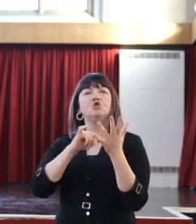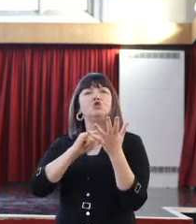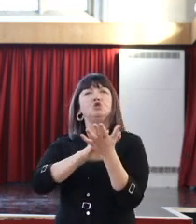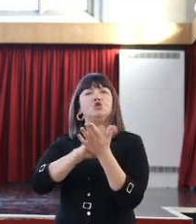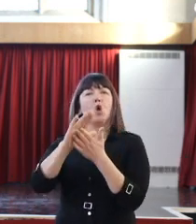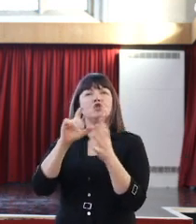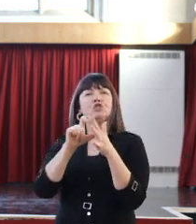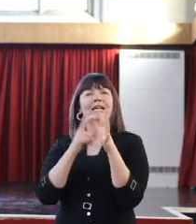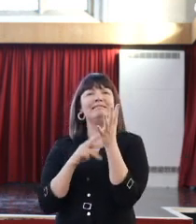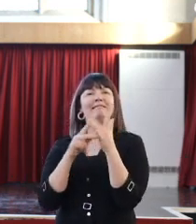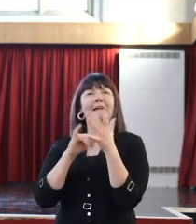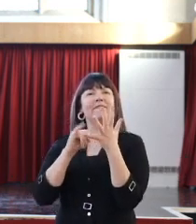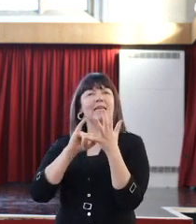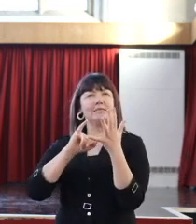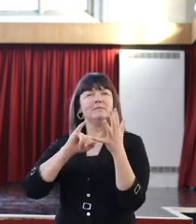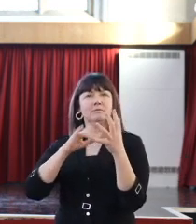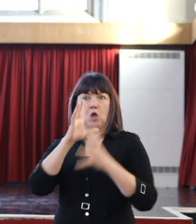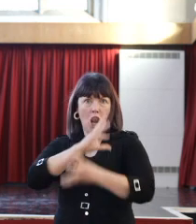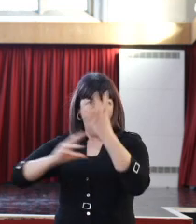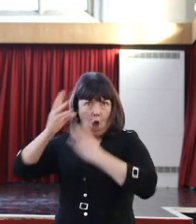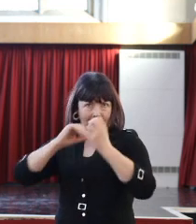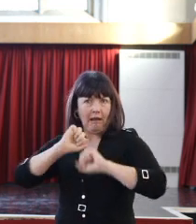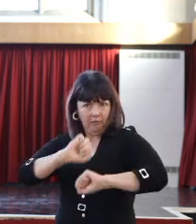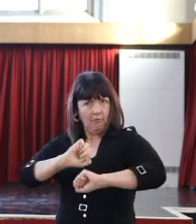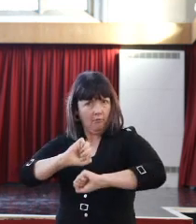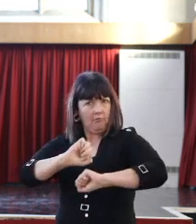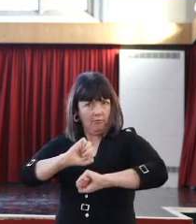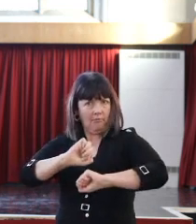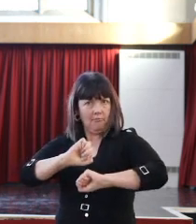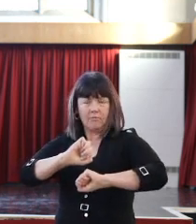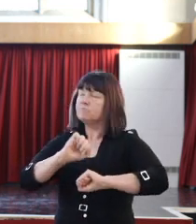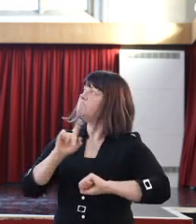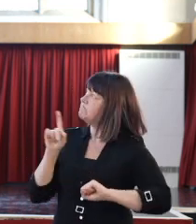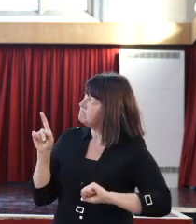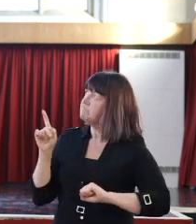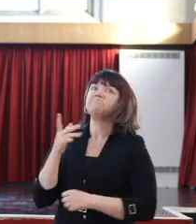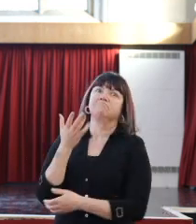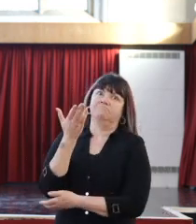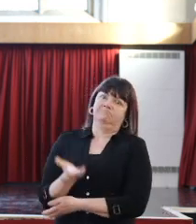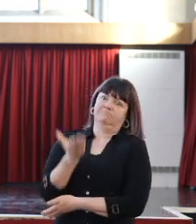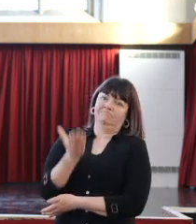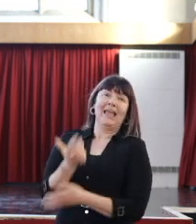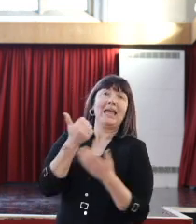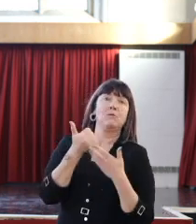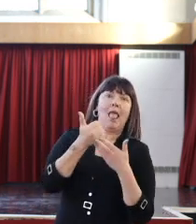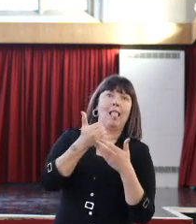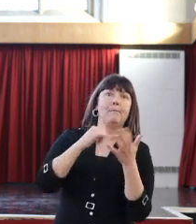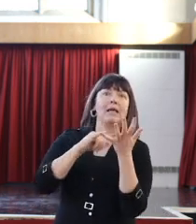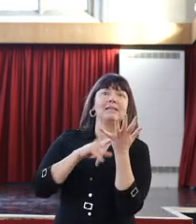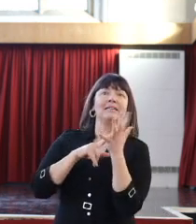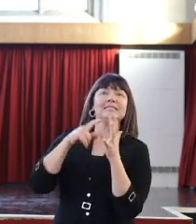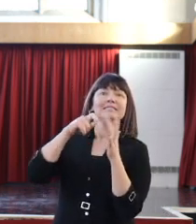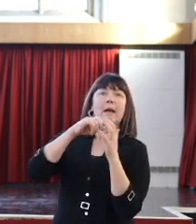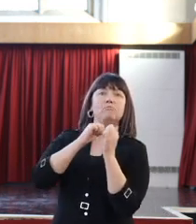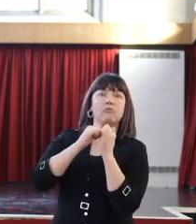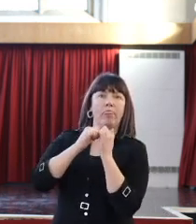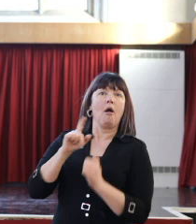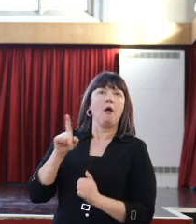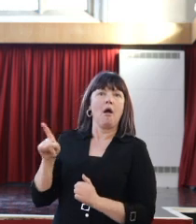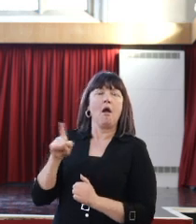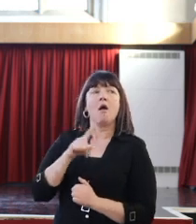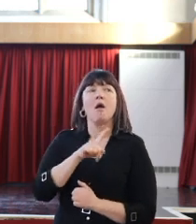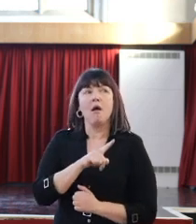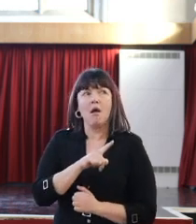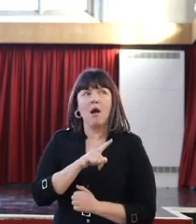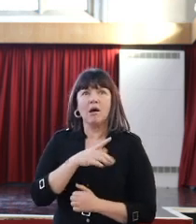student. There he is. Helping out his stepbrother, who didn't give permission